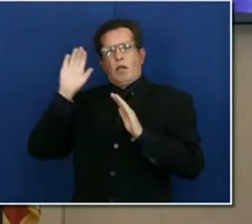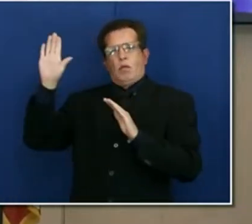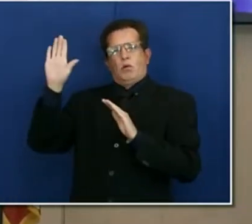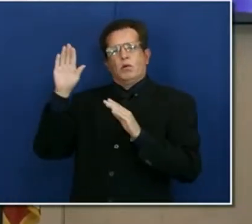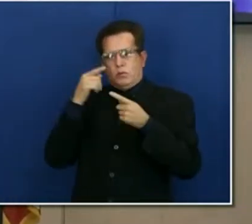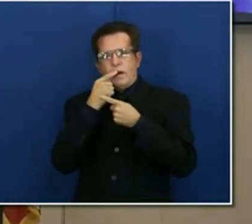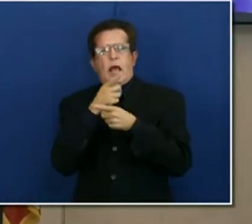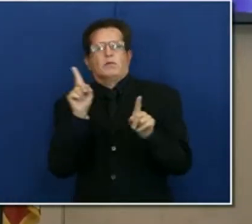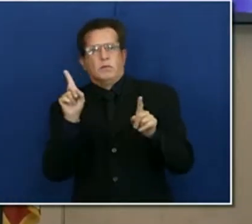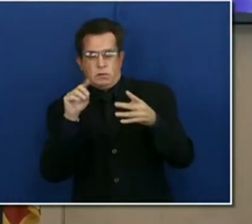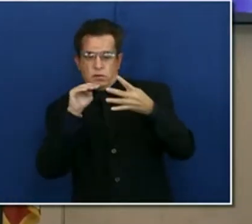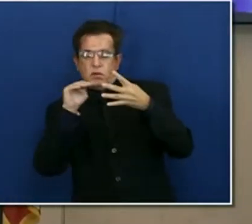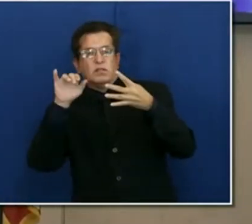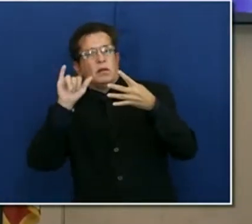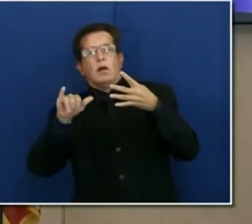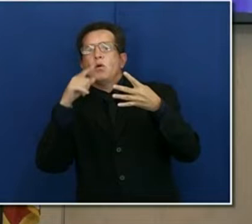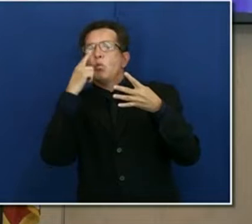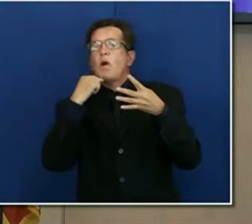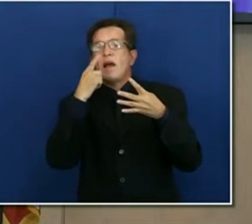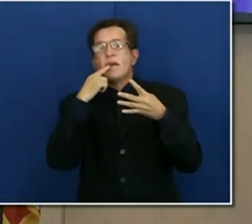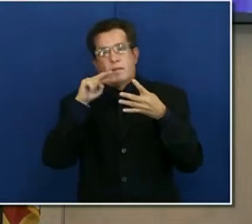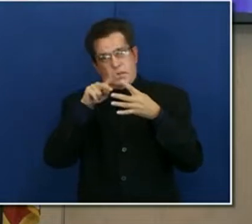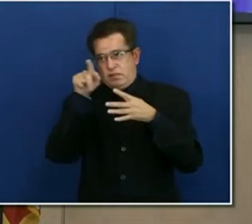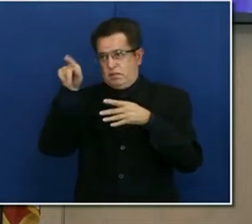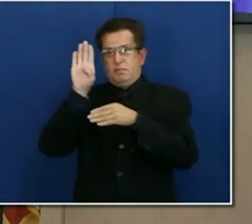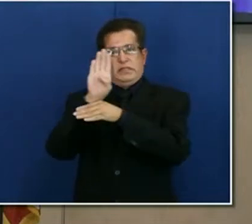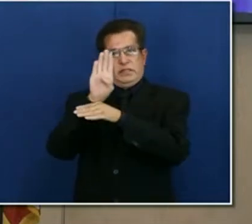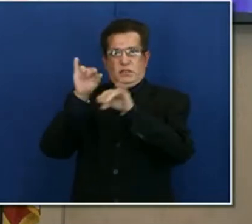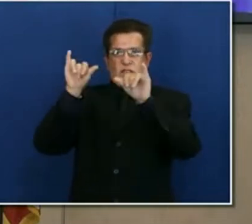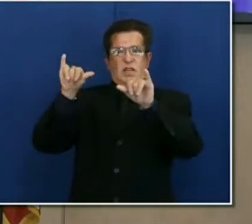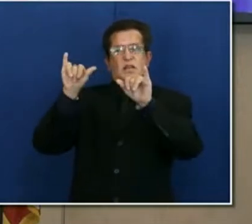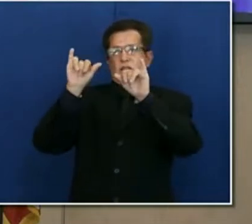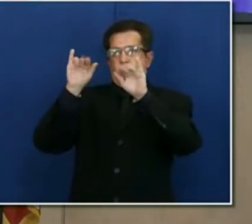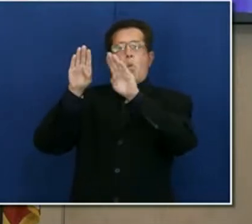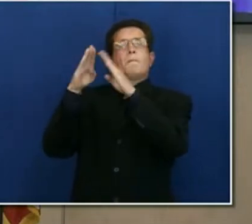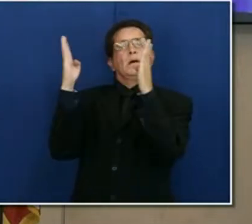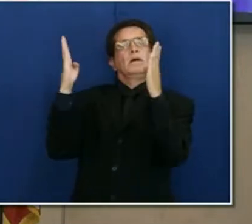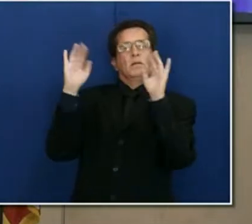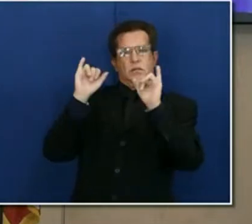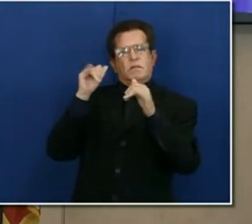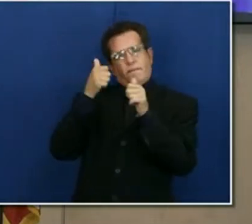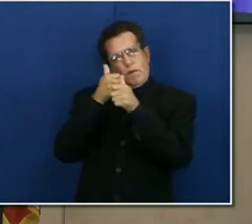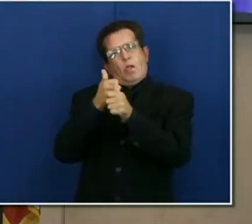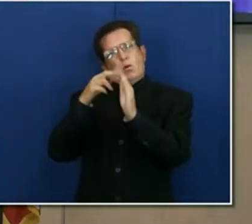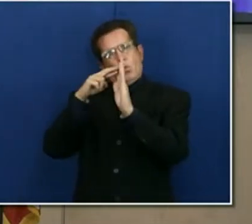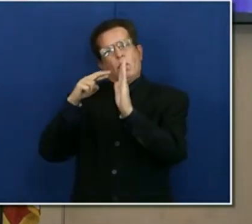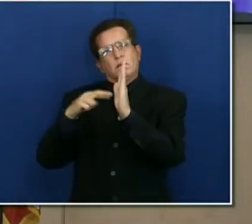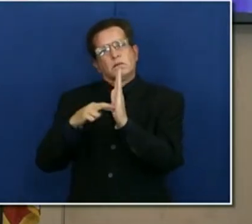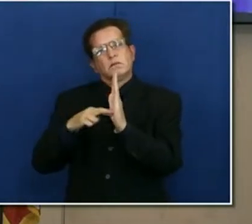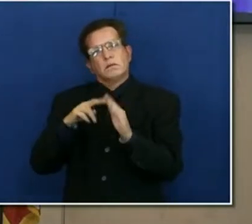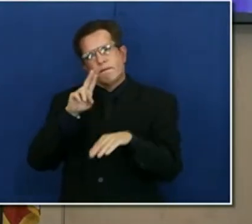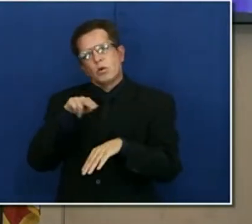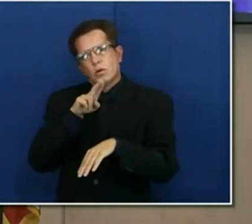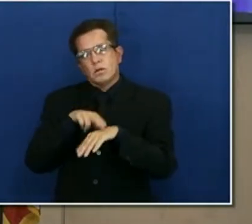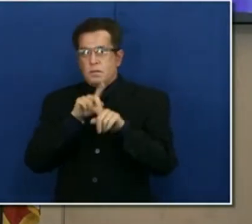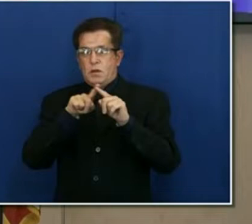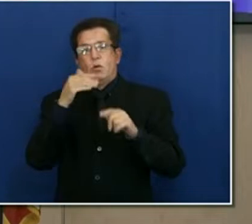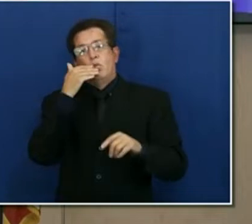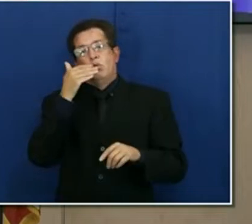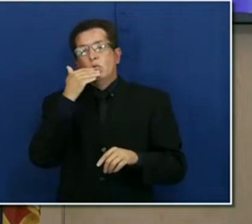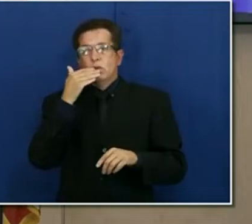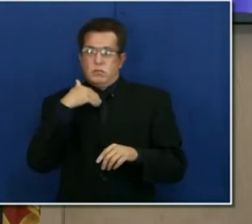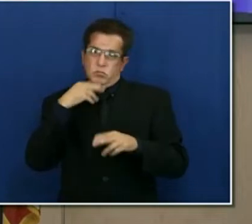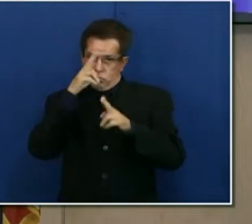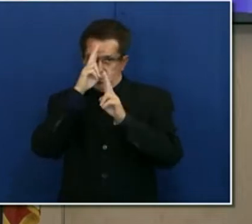framework. That allows us to keep some businesses open with restrictions. Again, this is good news due to the